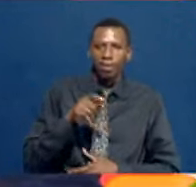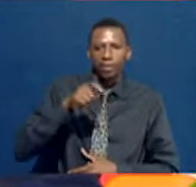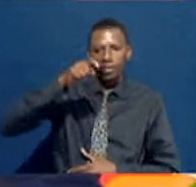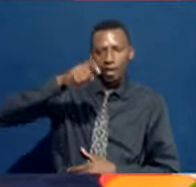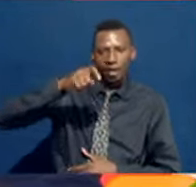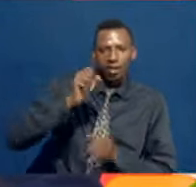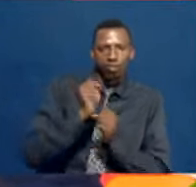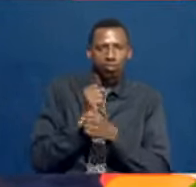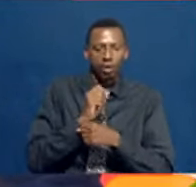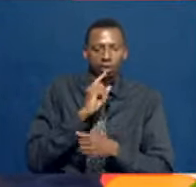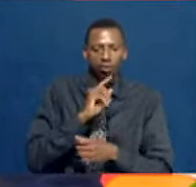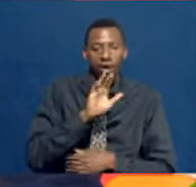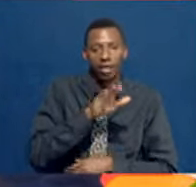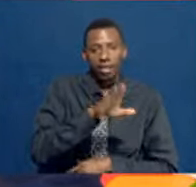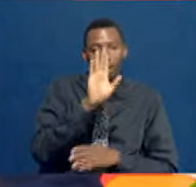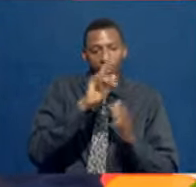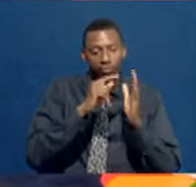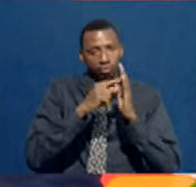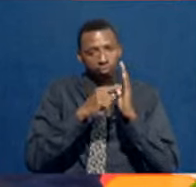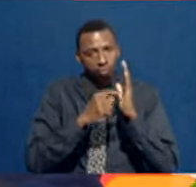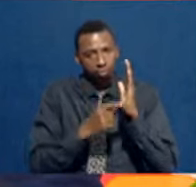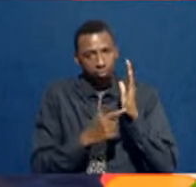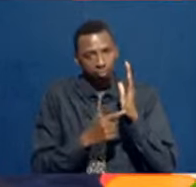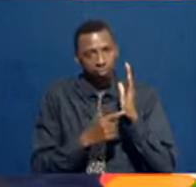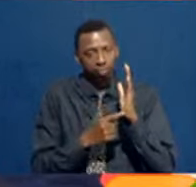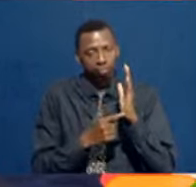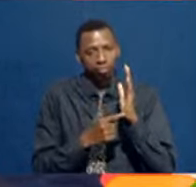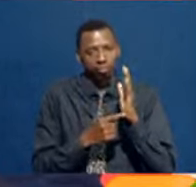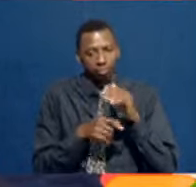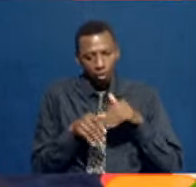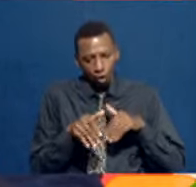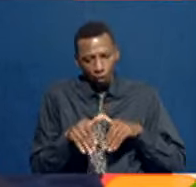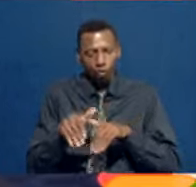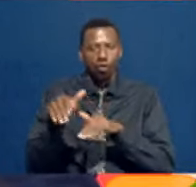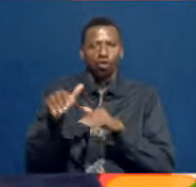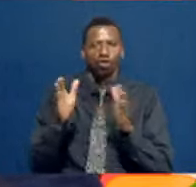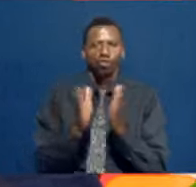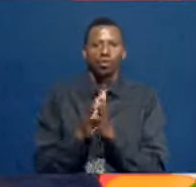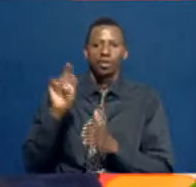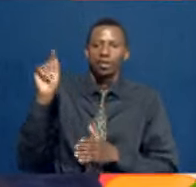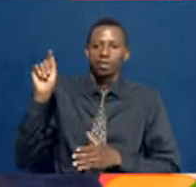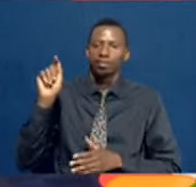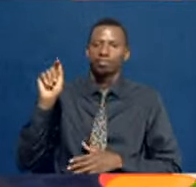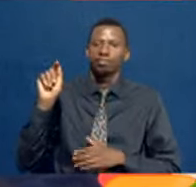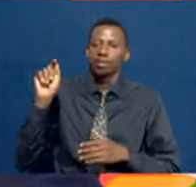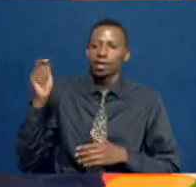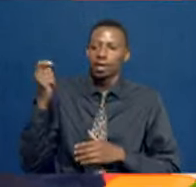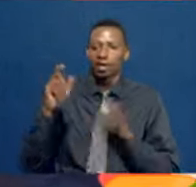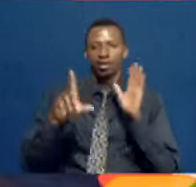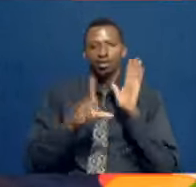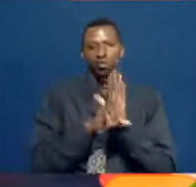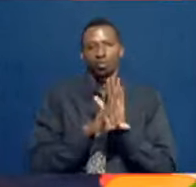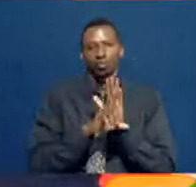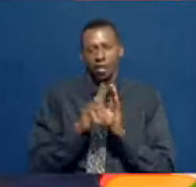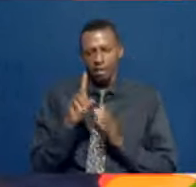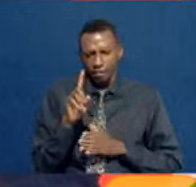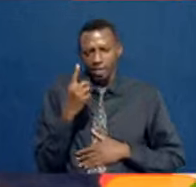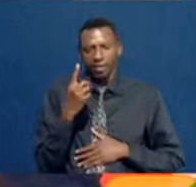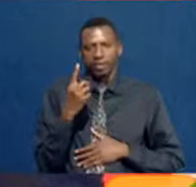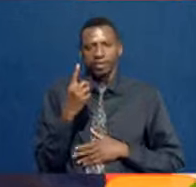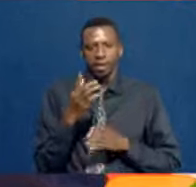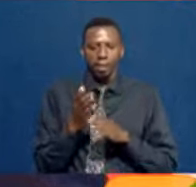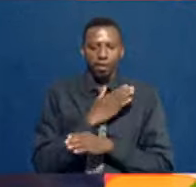their content really abides by the Kenyan classification guidelines first before you upload